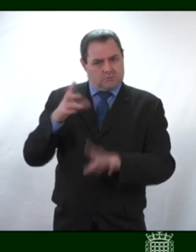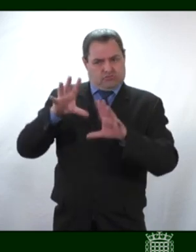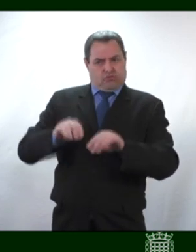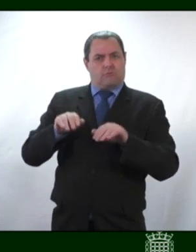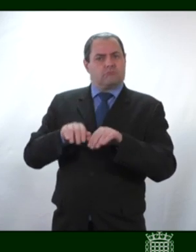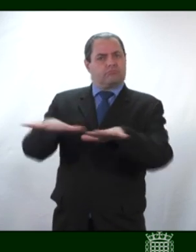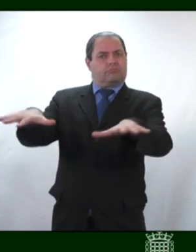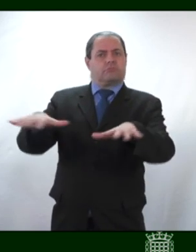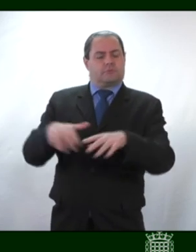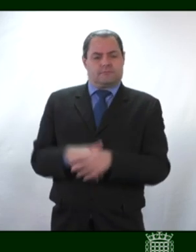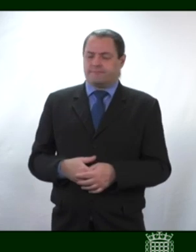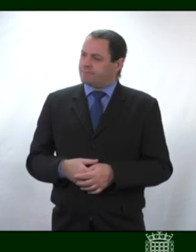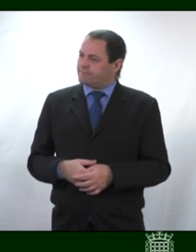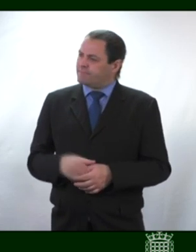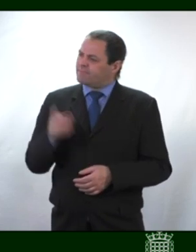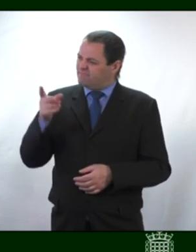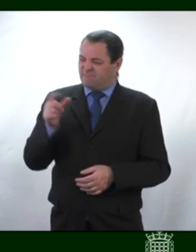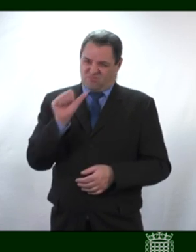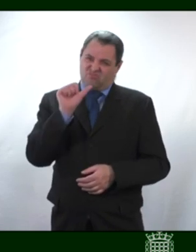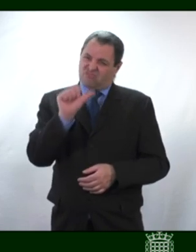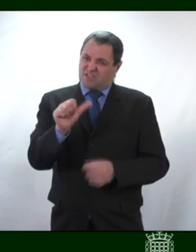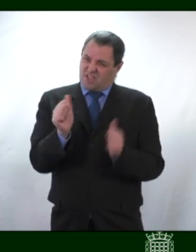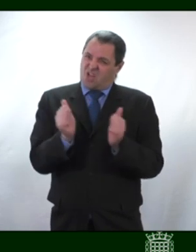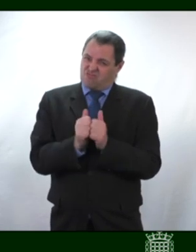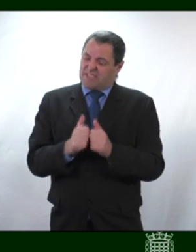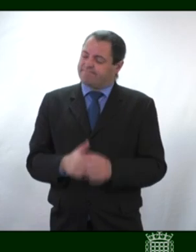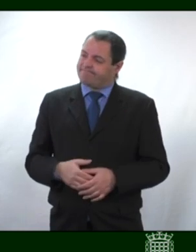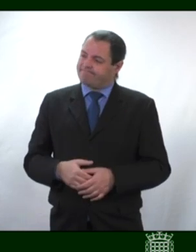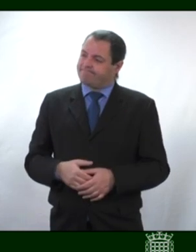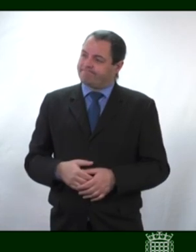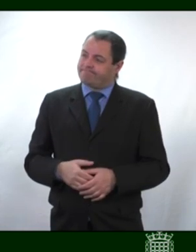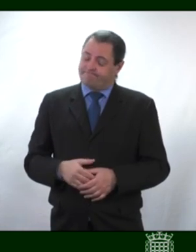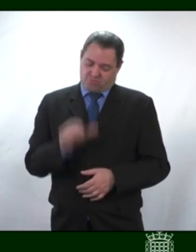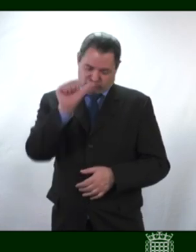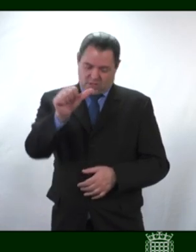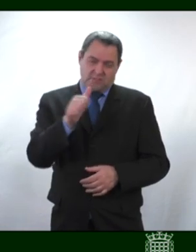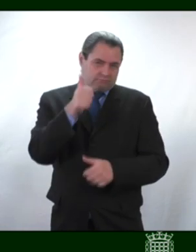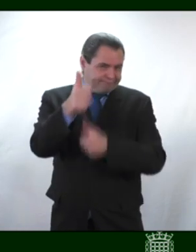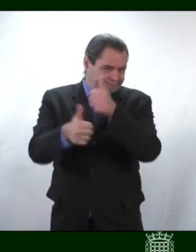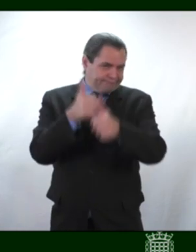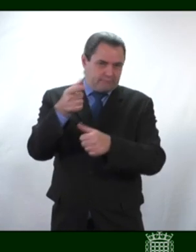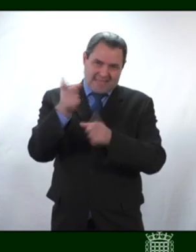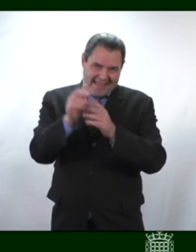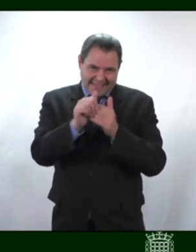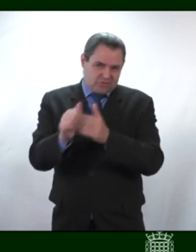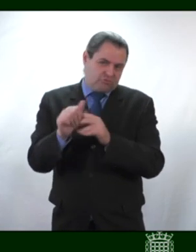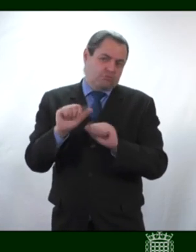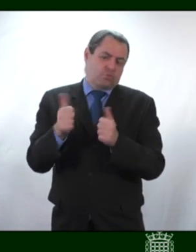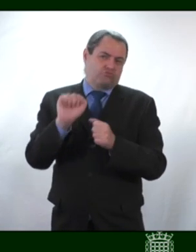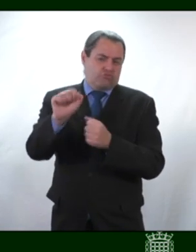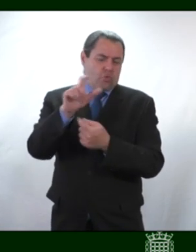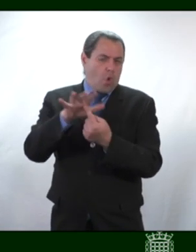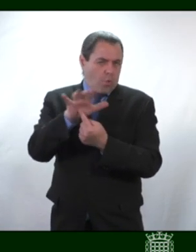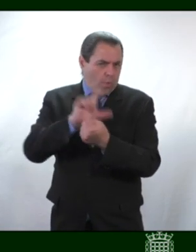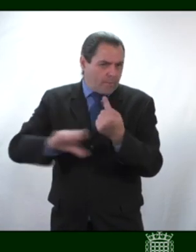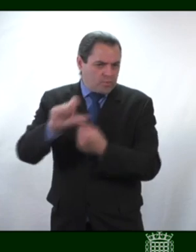lives? Yes, I strongly agree, and I praise my honourable friend's leadership in his local community in